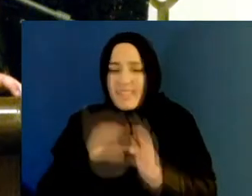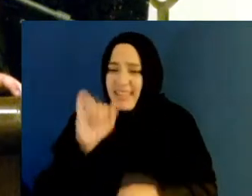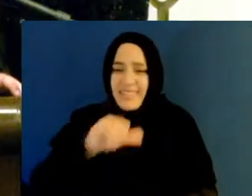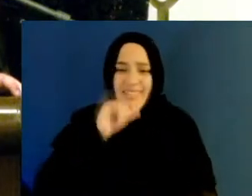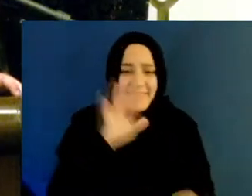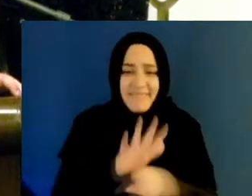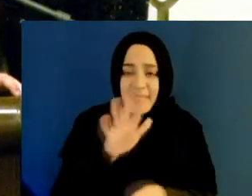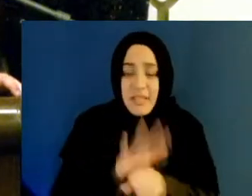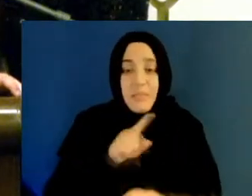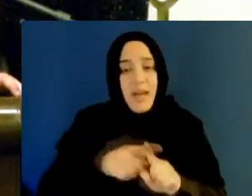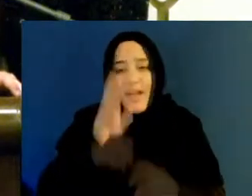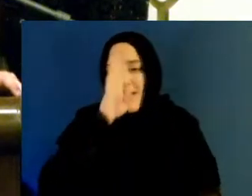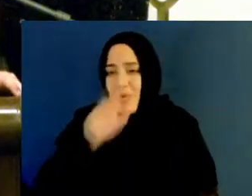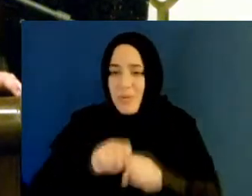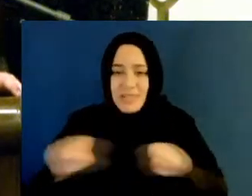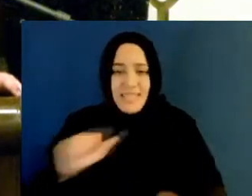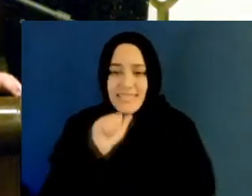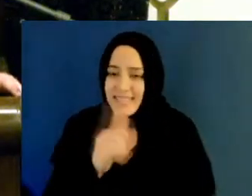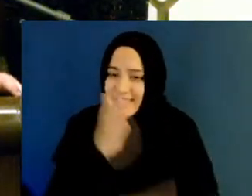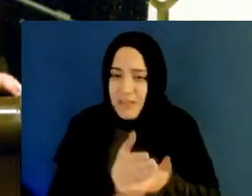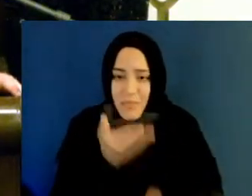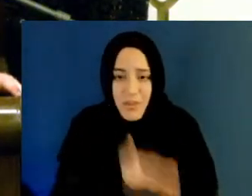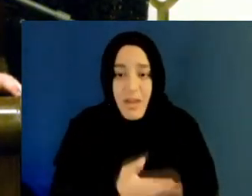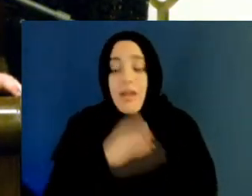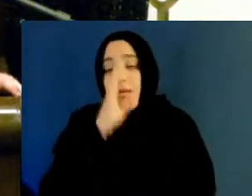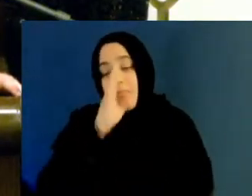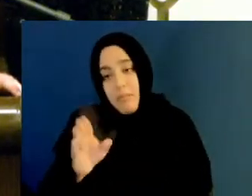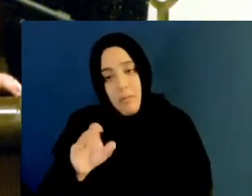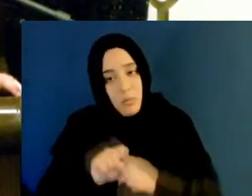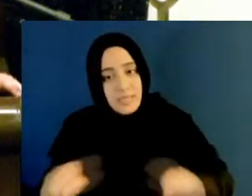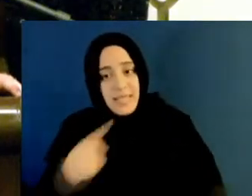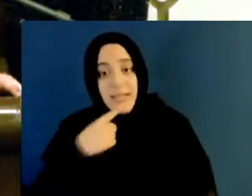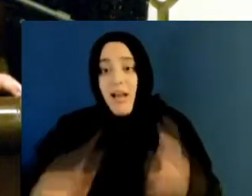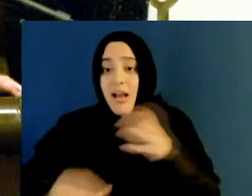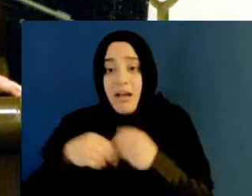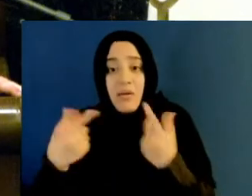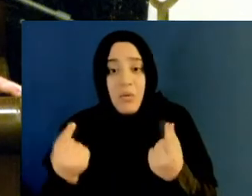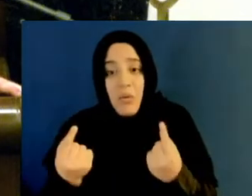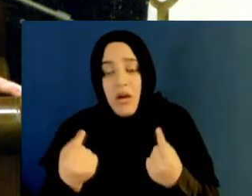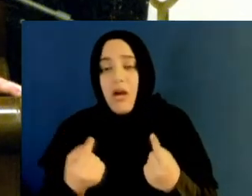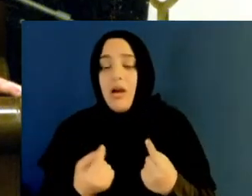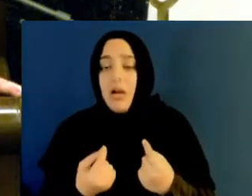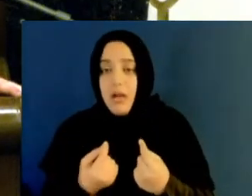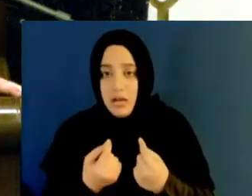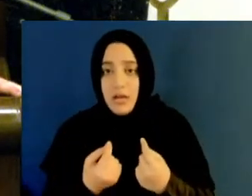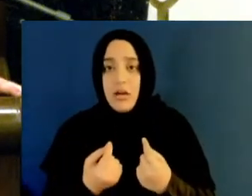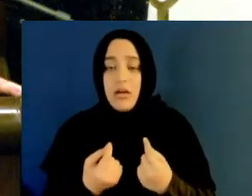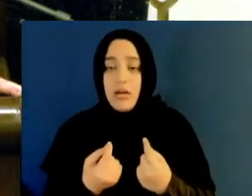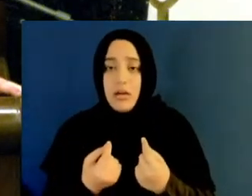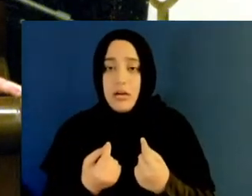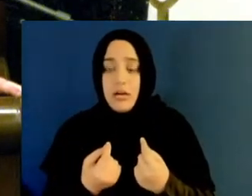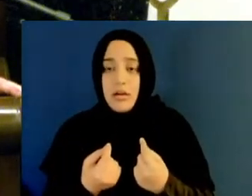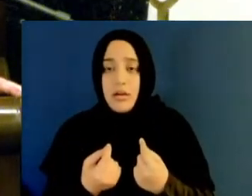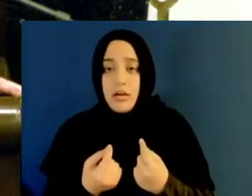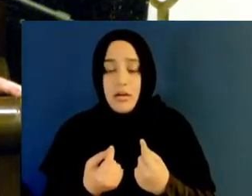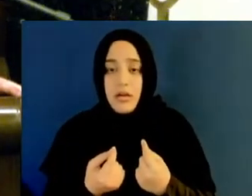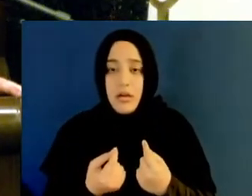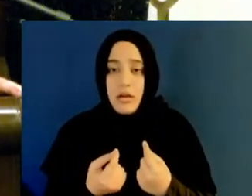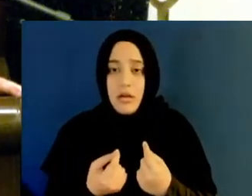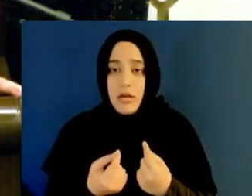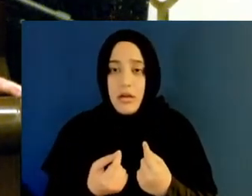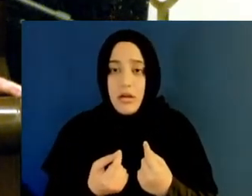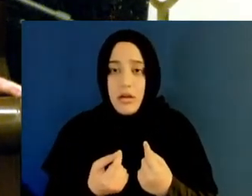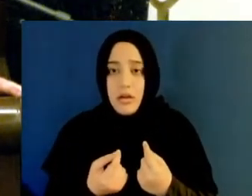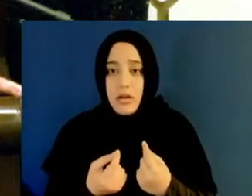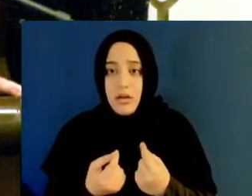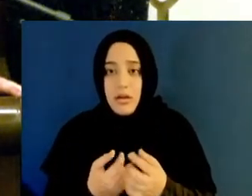didn't. He said, in addition to this, he said, wa usir fi sirati Abi Ali ibn Abi Talib, why did